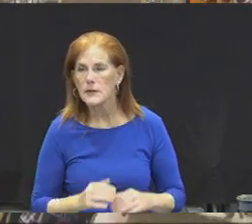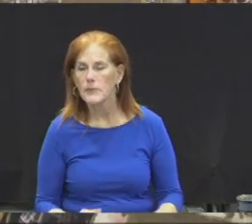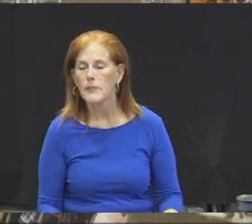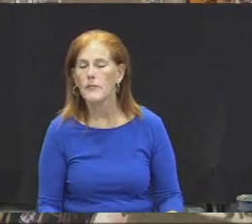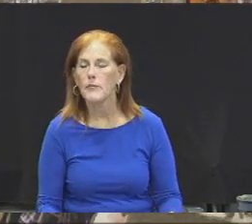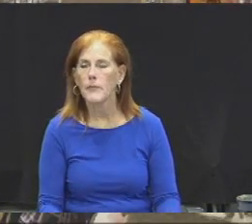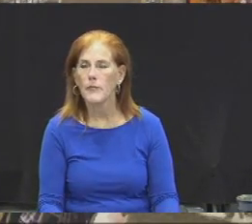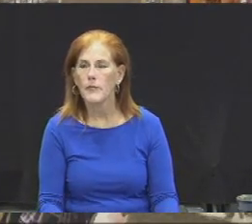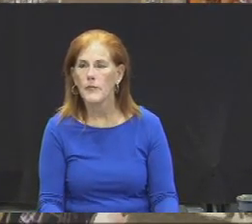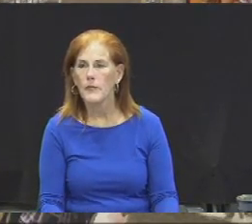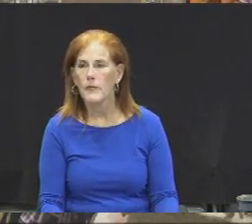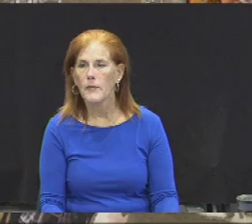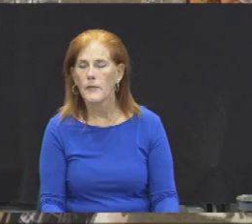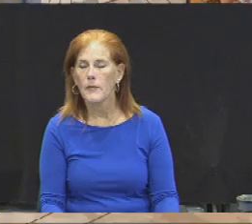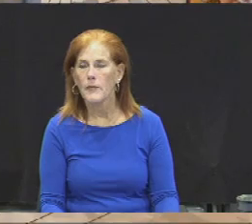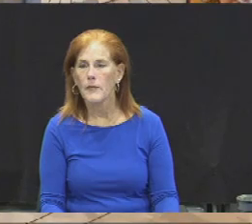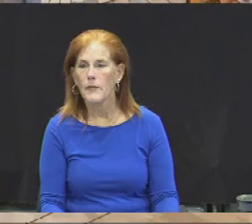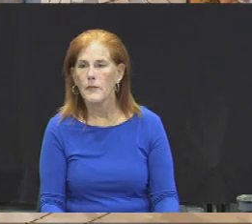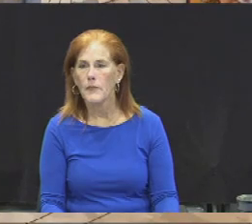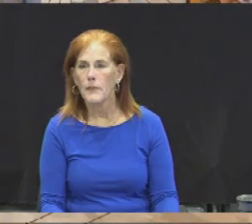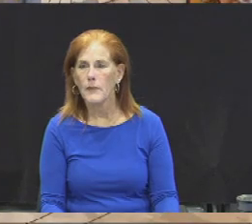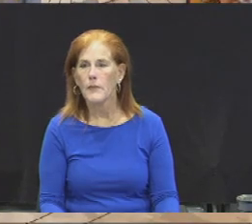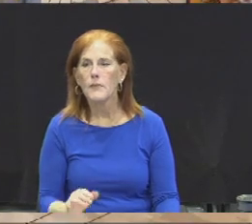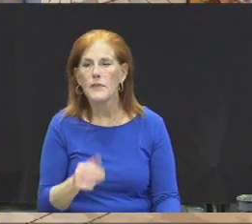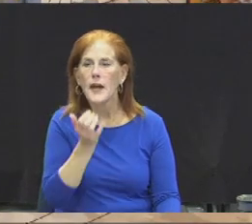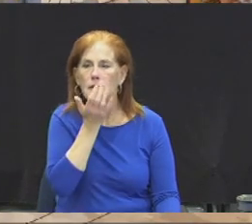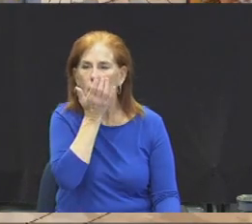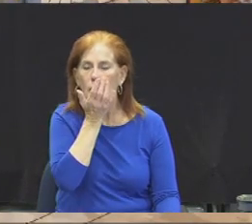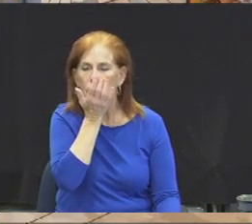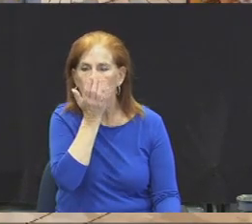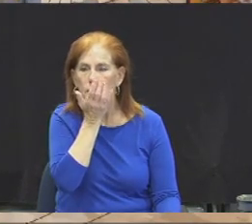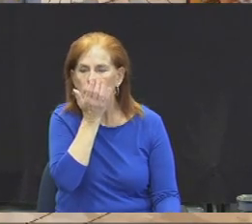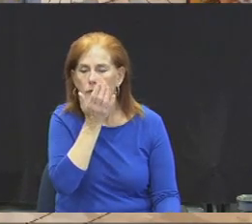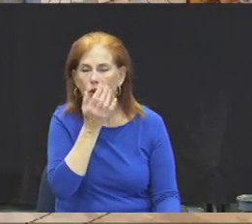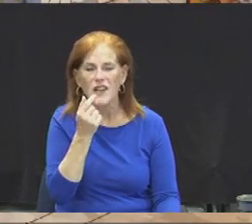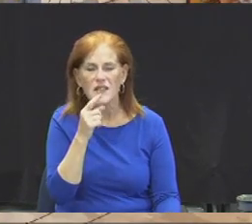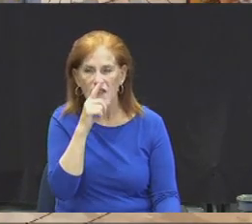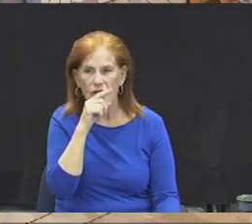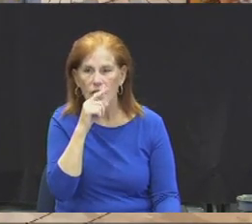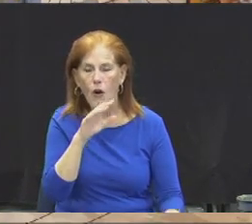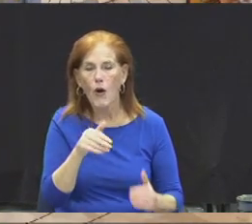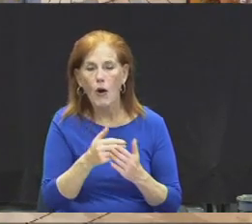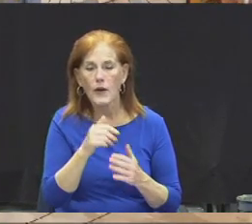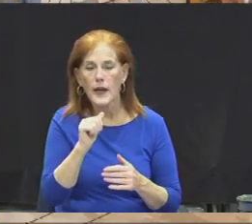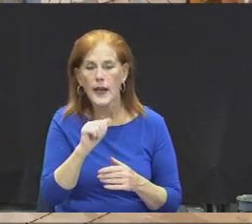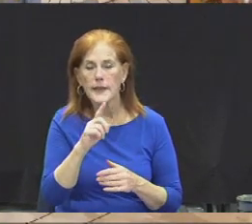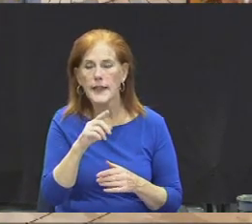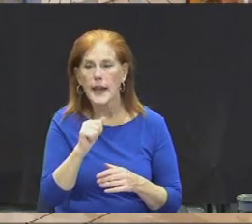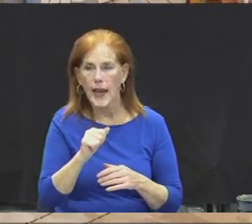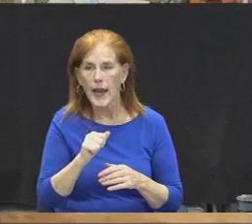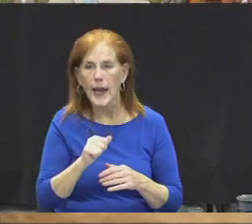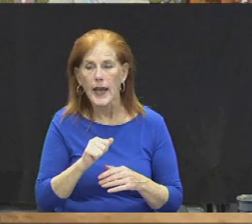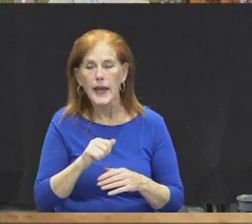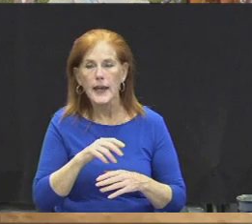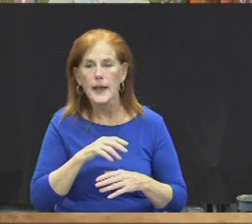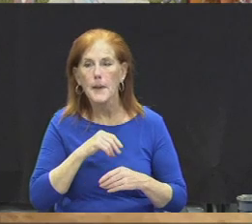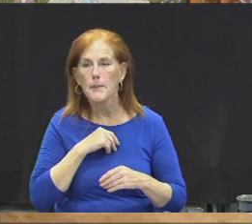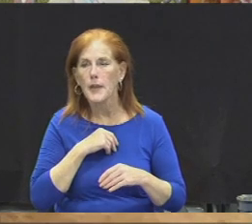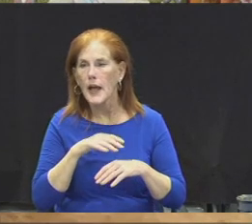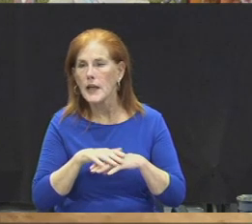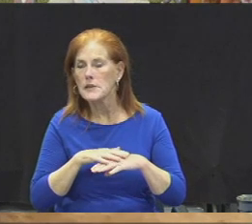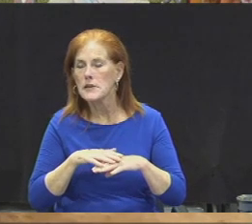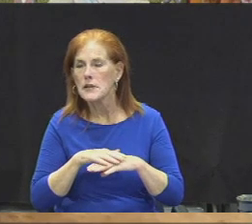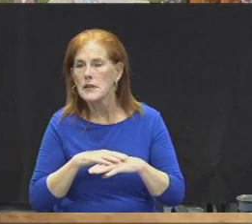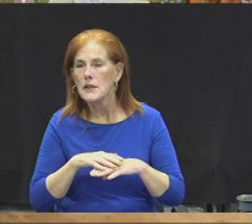Let's see, too far. You can see this is artificial turf here. That's all ADA compliant surfacing. We've also